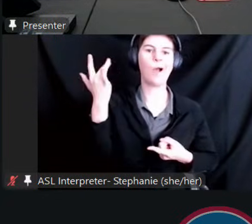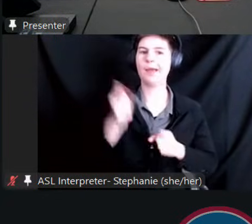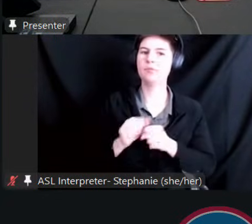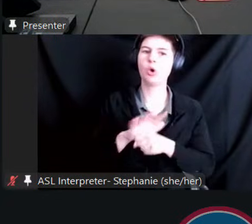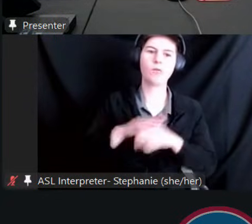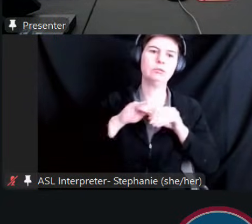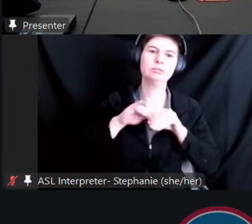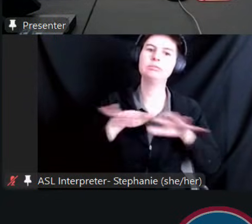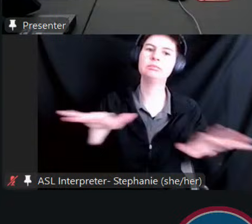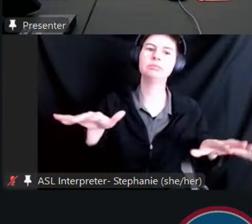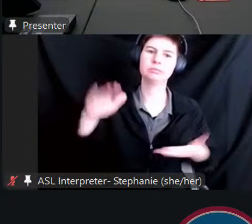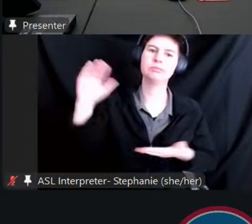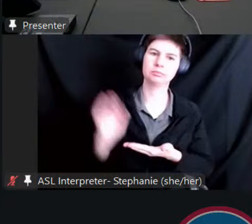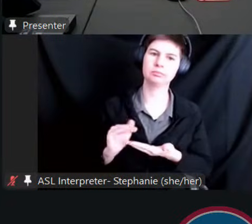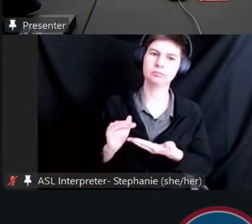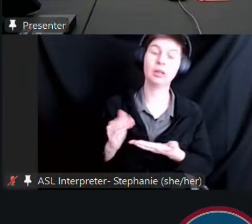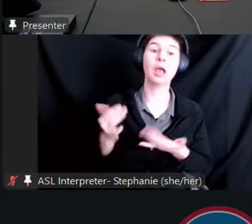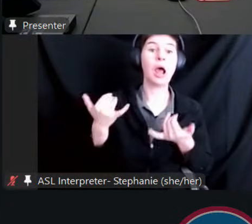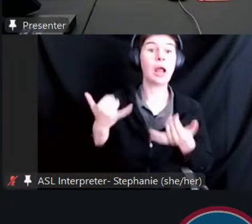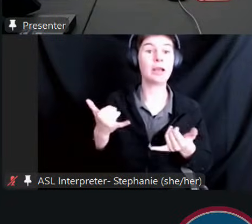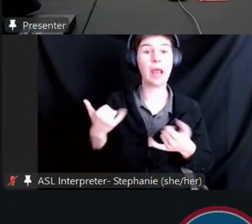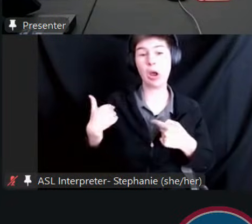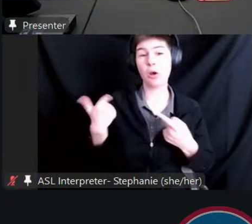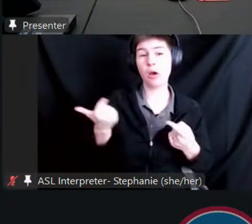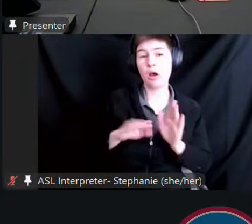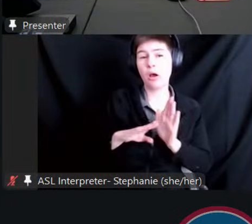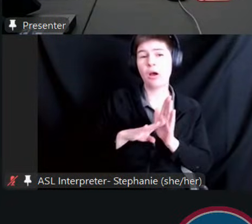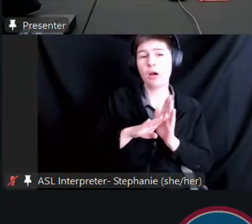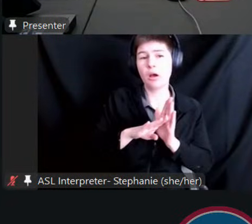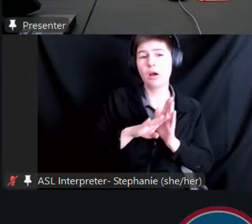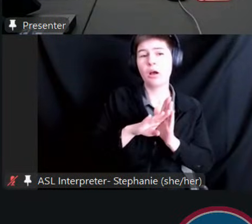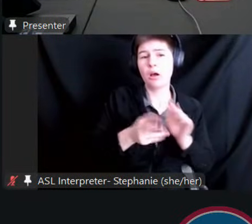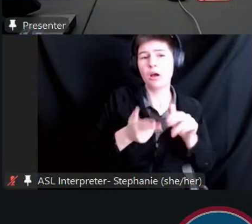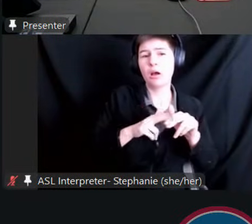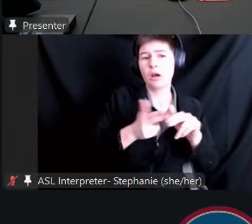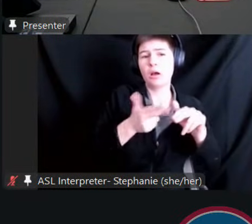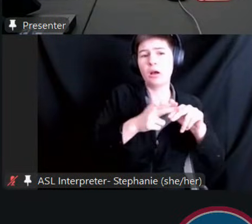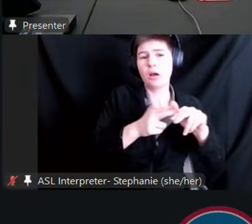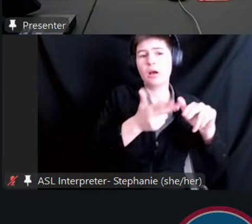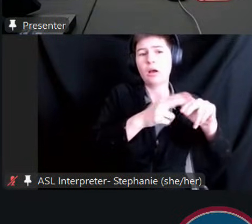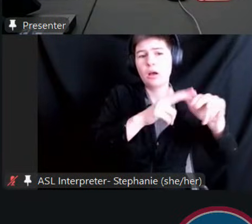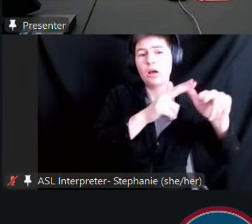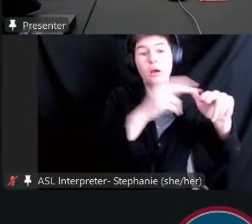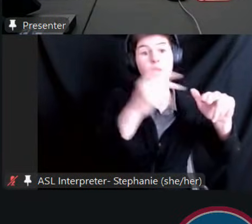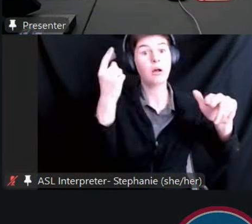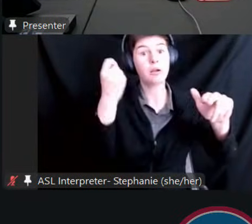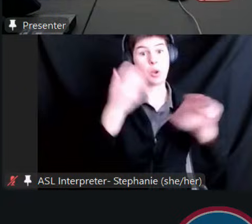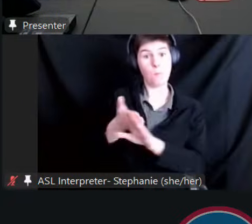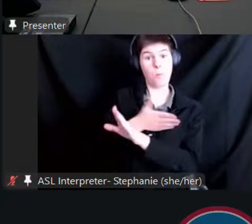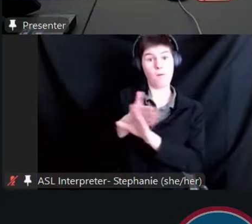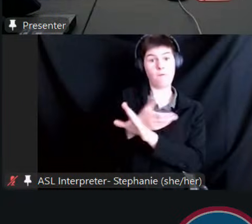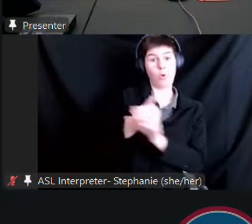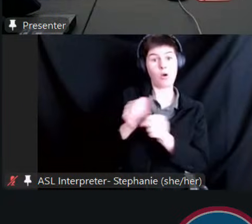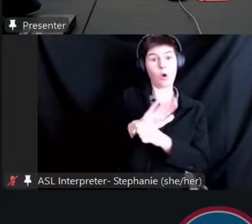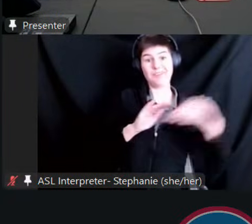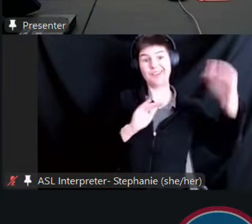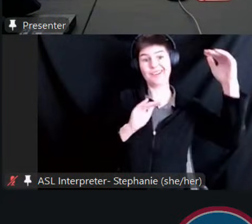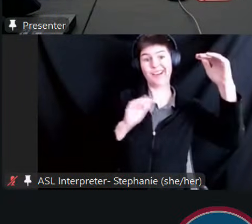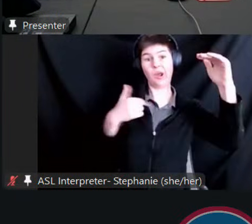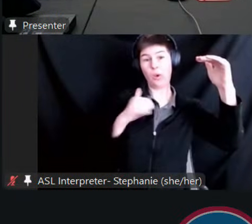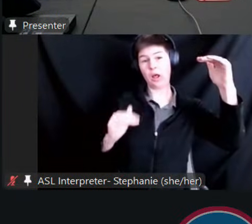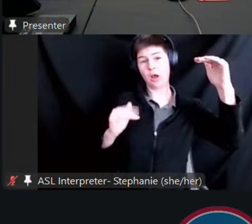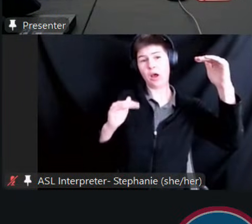we've been on a slow but steady recovery, and still a way to go to get back to where we were, but it has